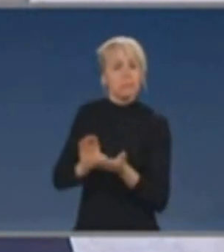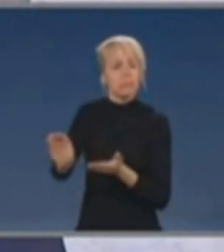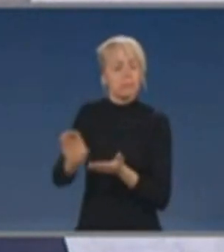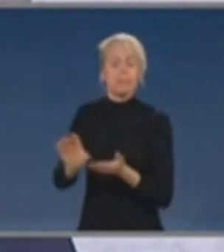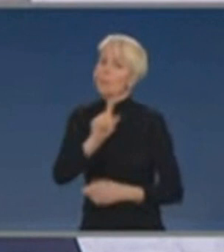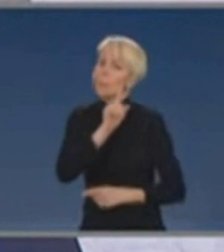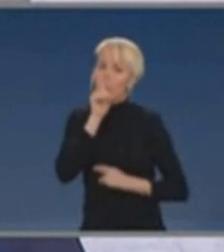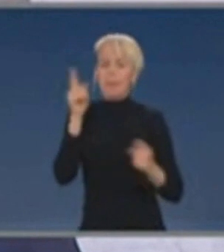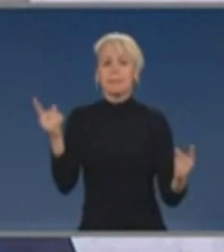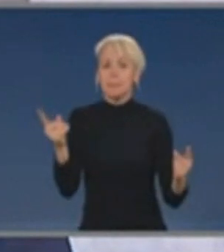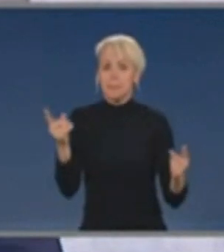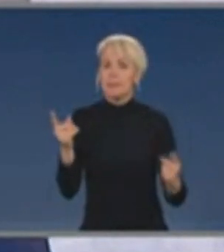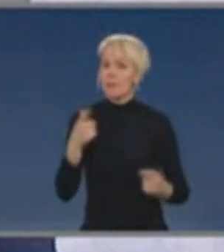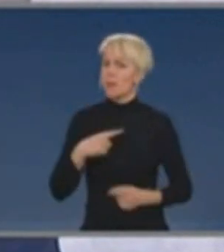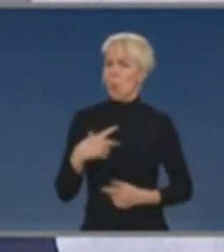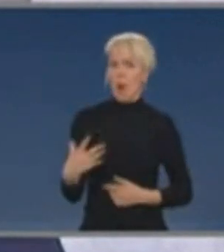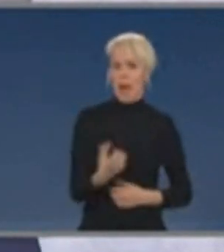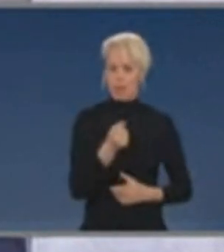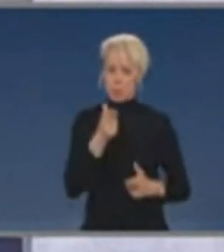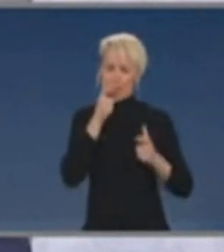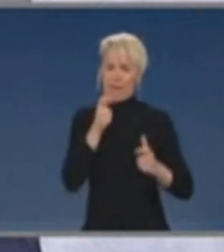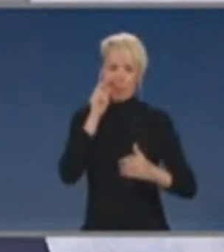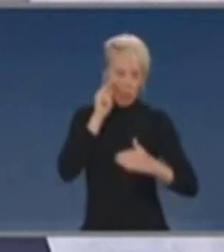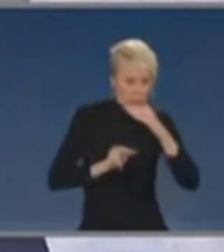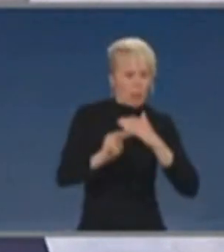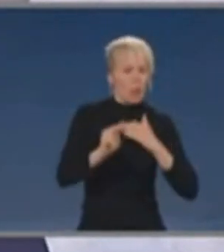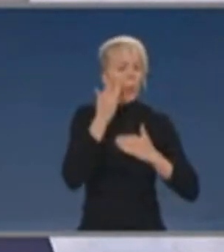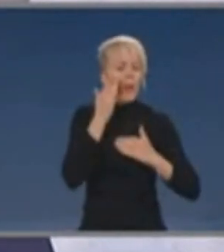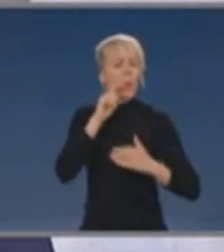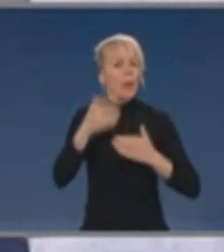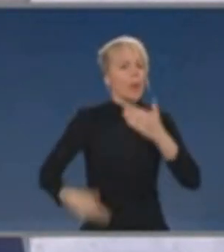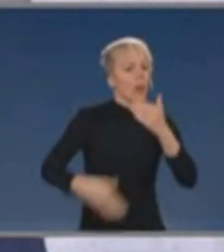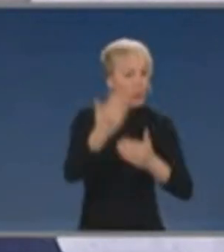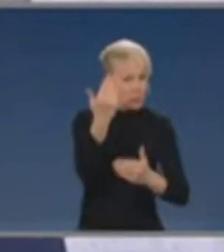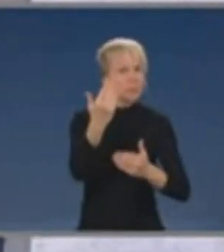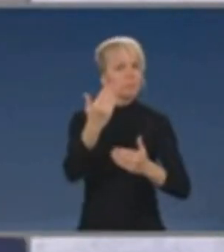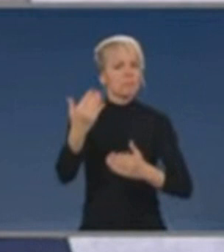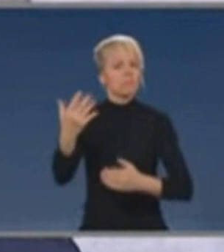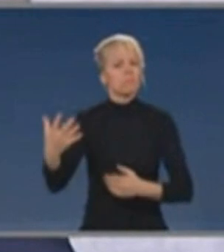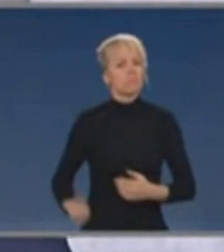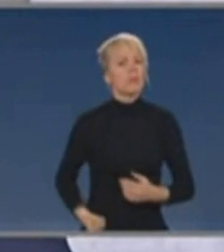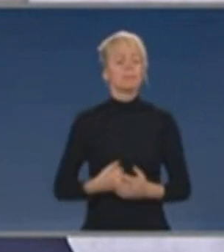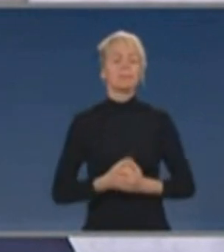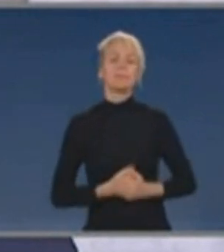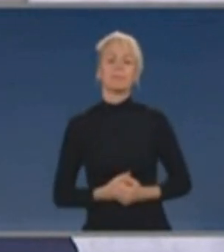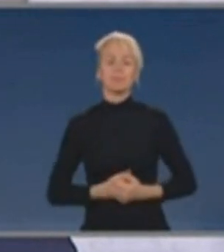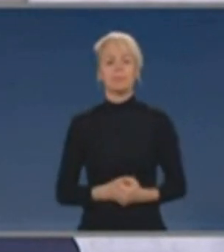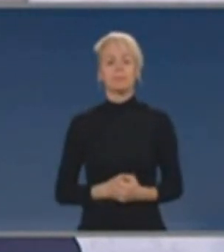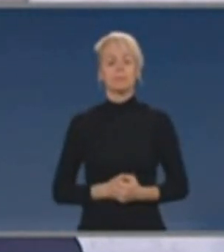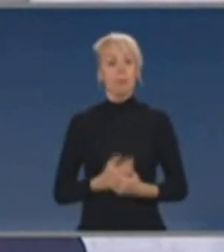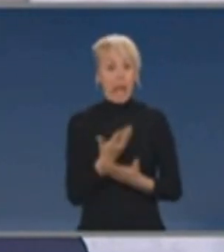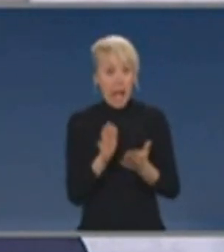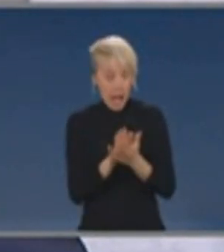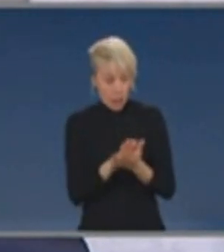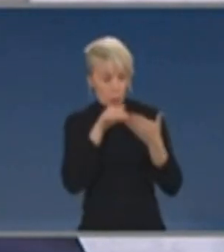the revenues will be hit, and that's why we need to be very careful. But the best way to raise revenue is to get people back into jobs and your economy moving